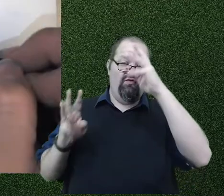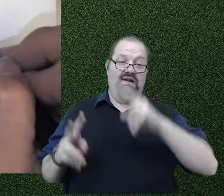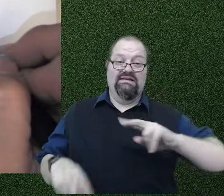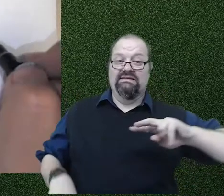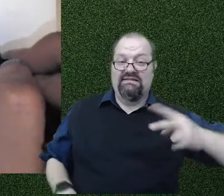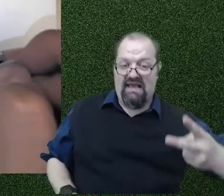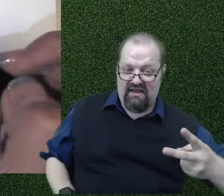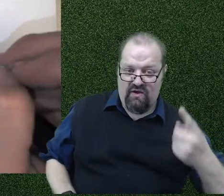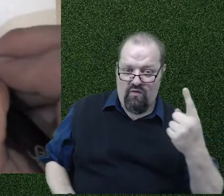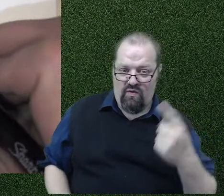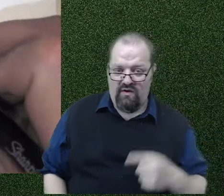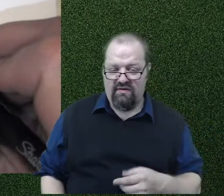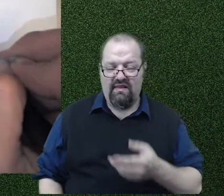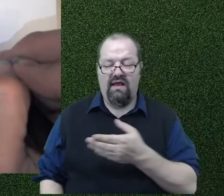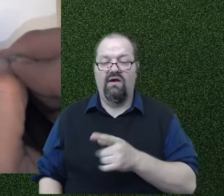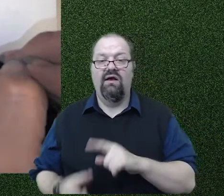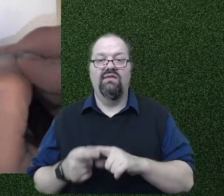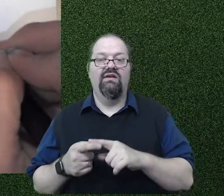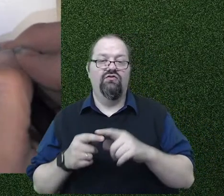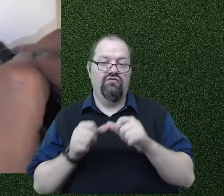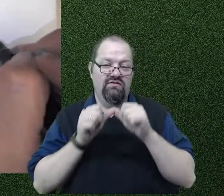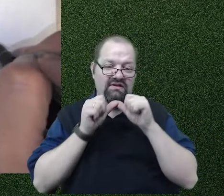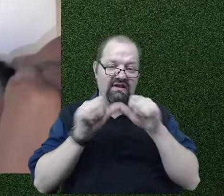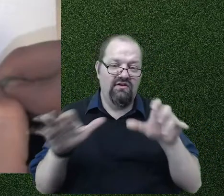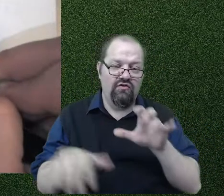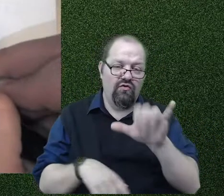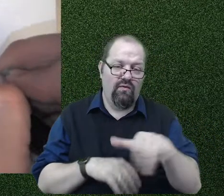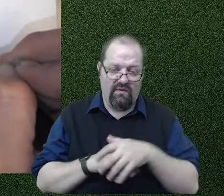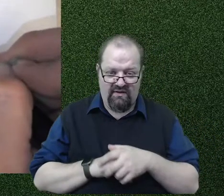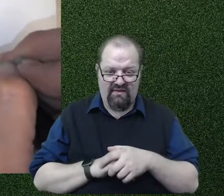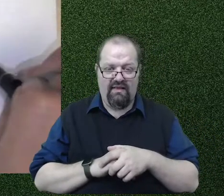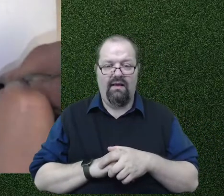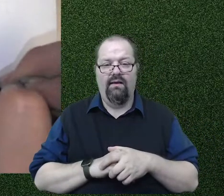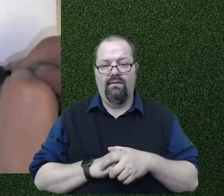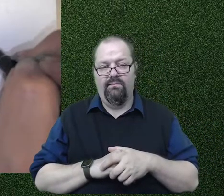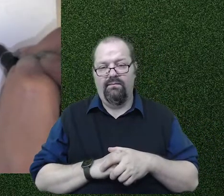there. And you just keep going.